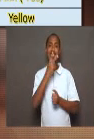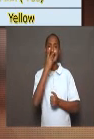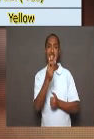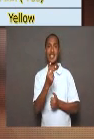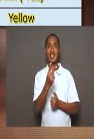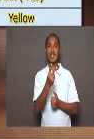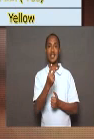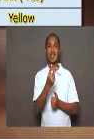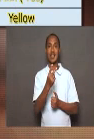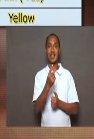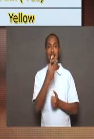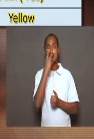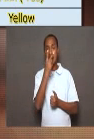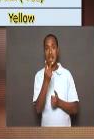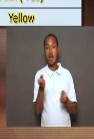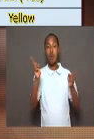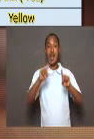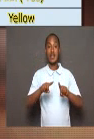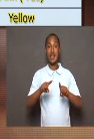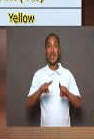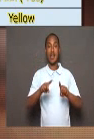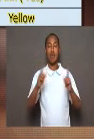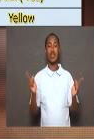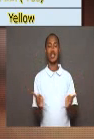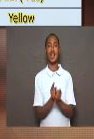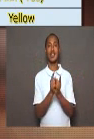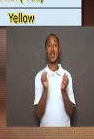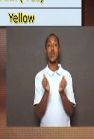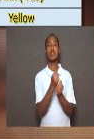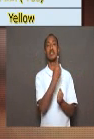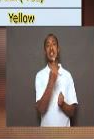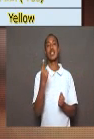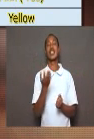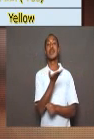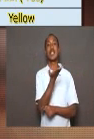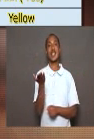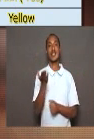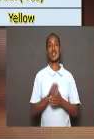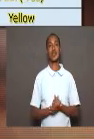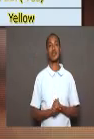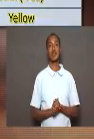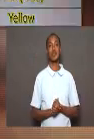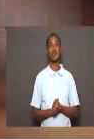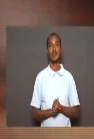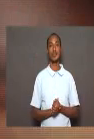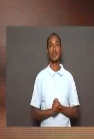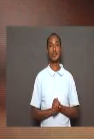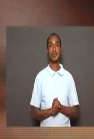indicators display when they come into contact with certain substances.